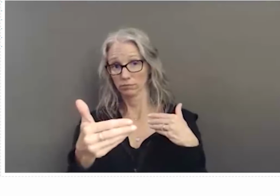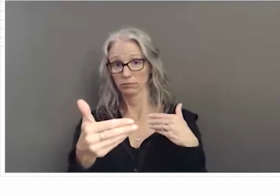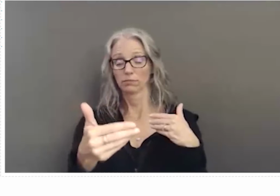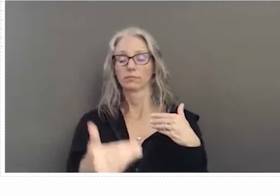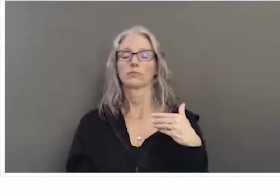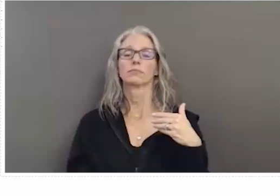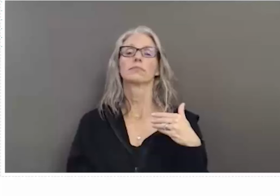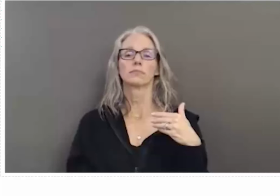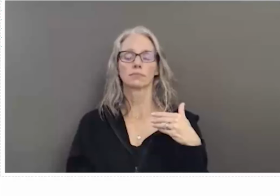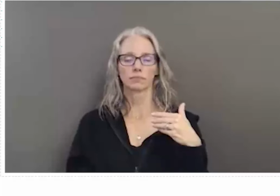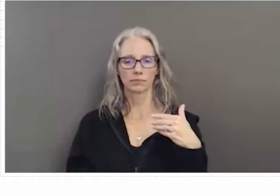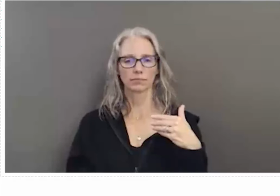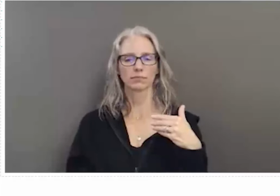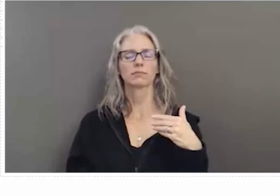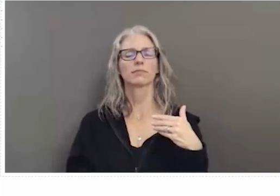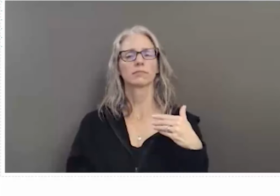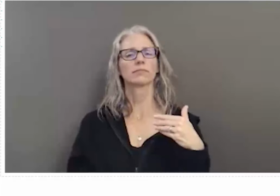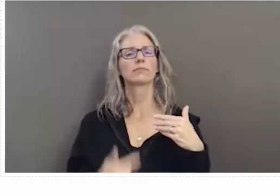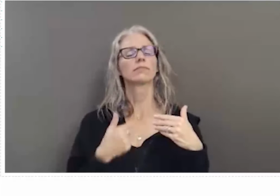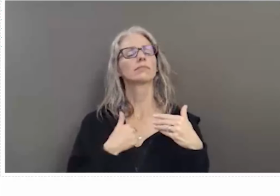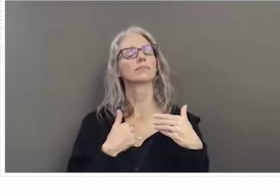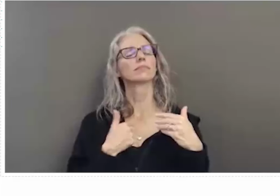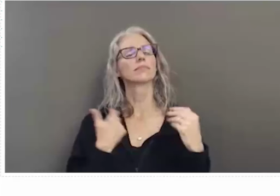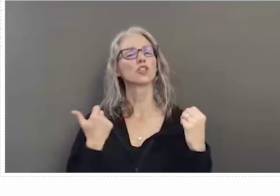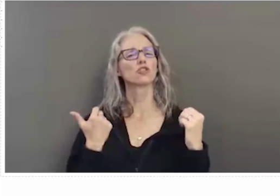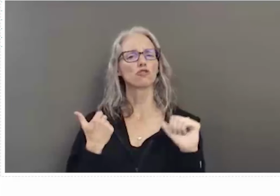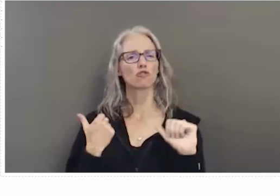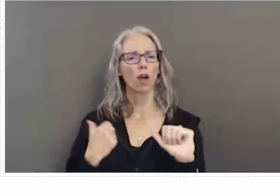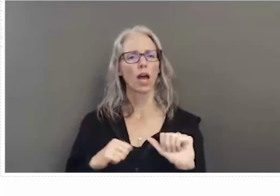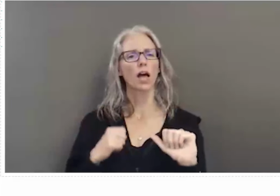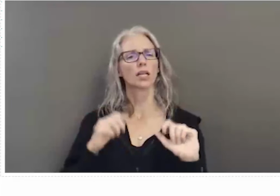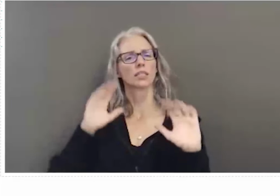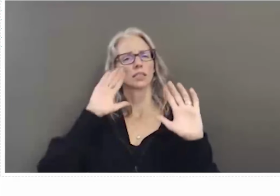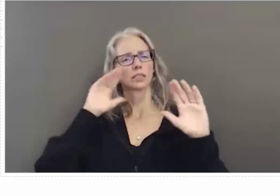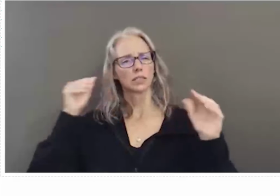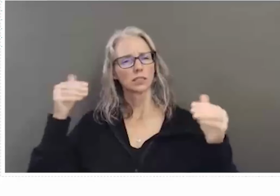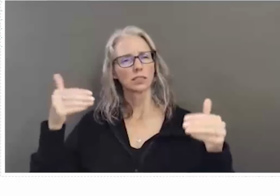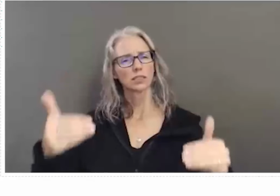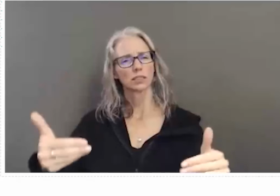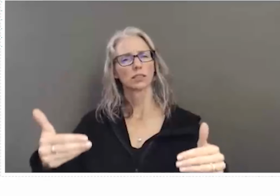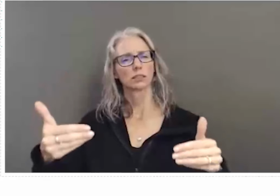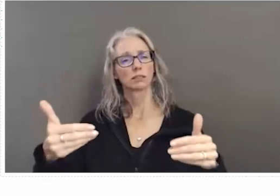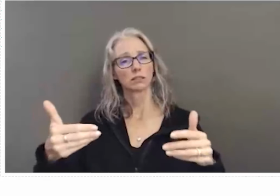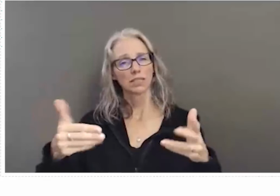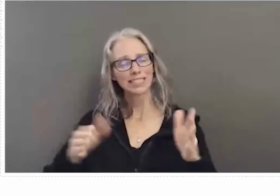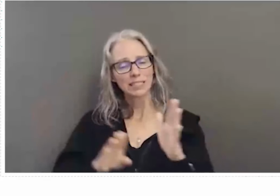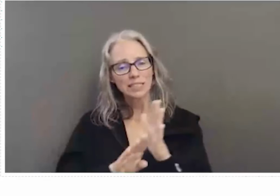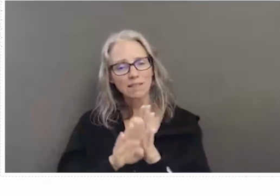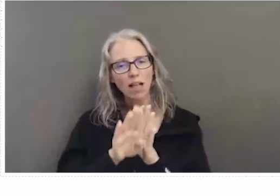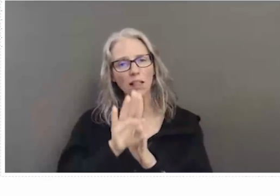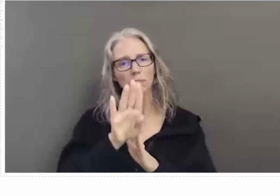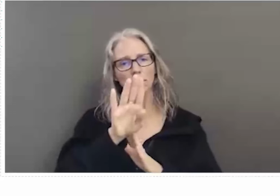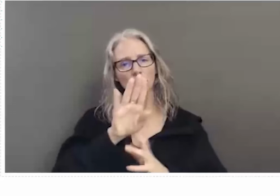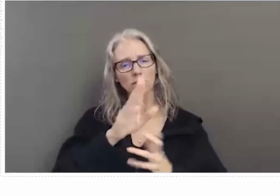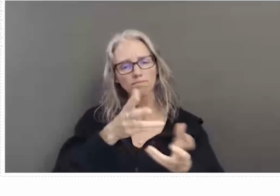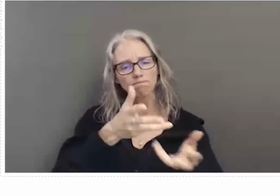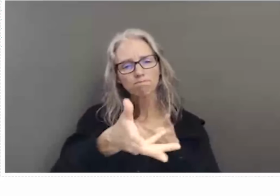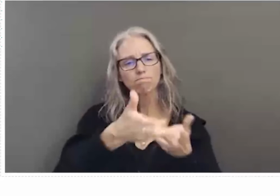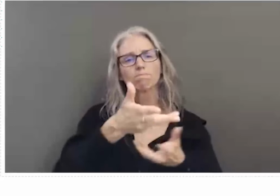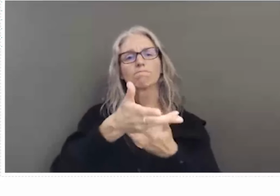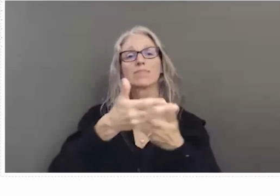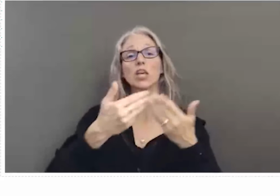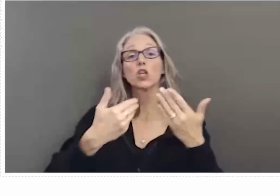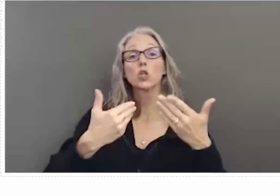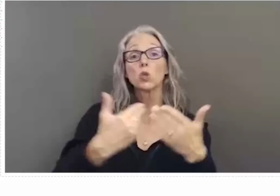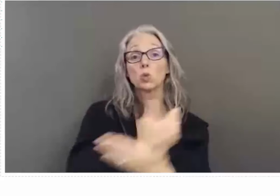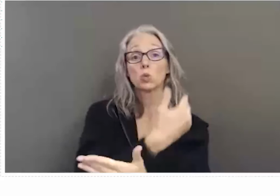put even more focus on working with and developing emerging artists and putting